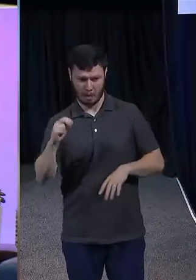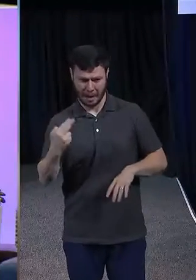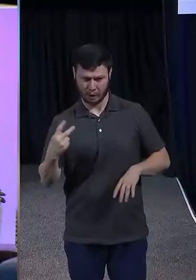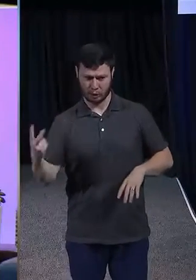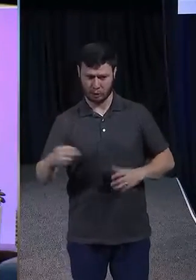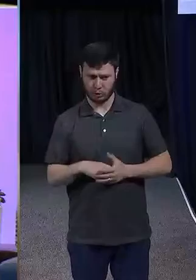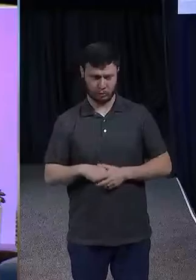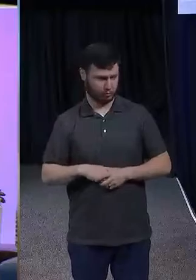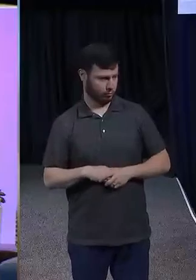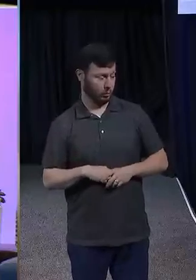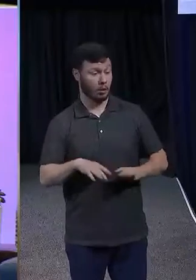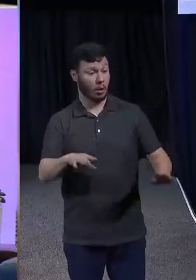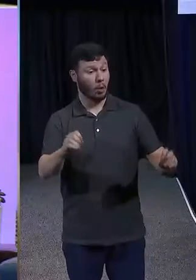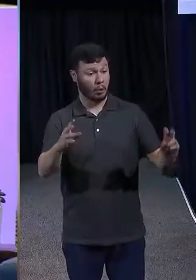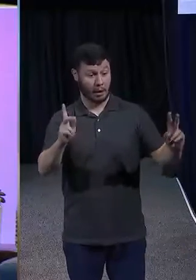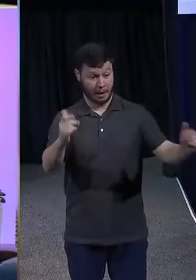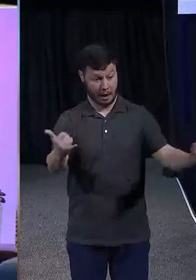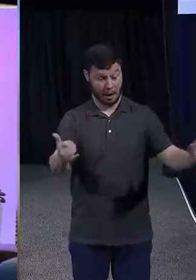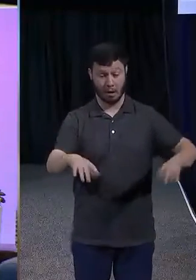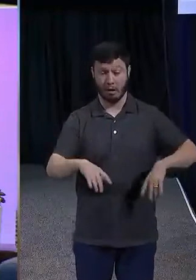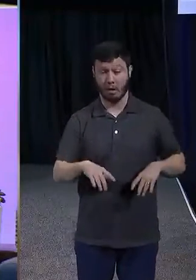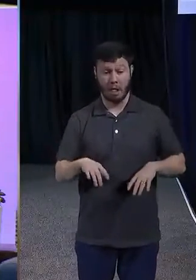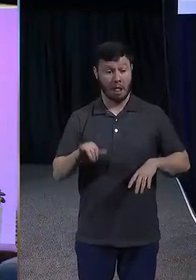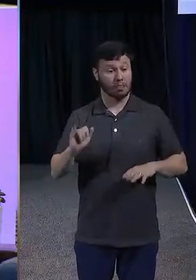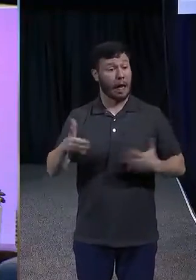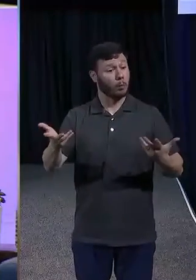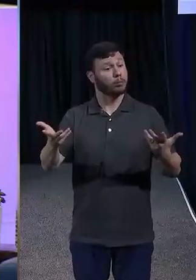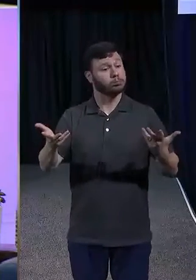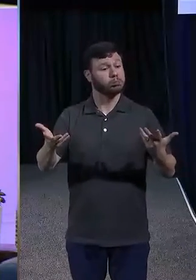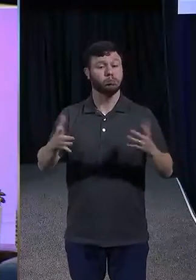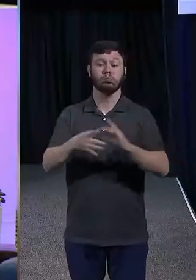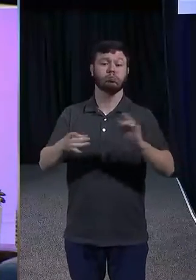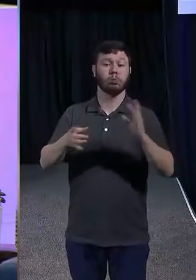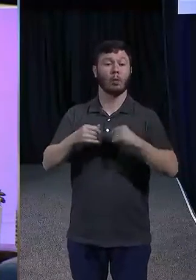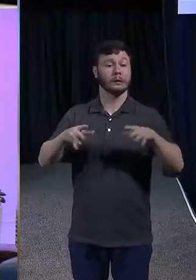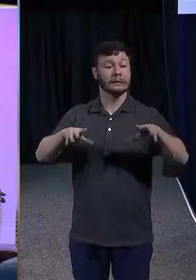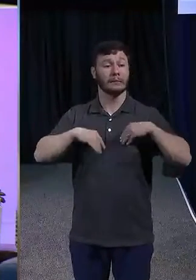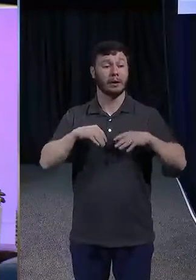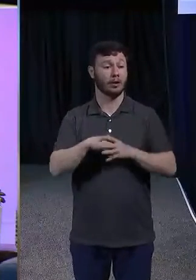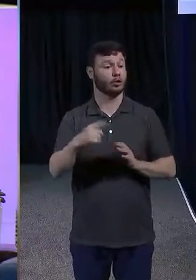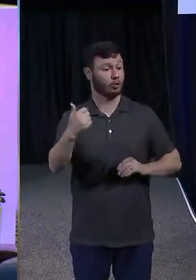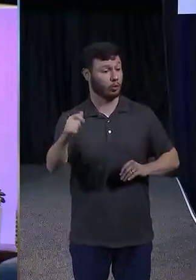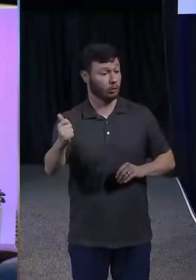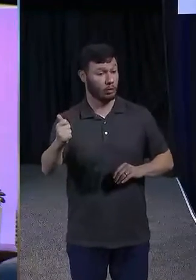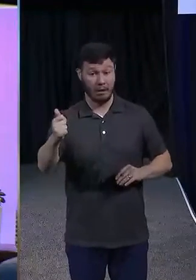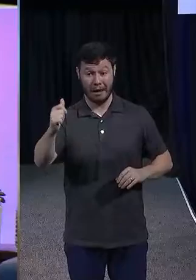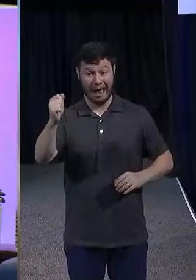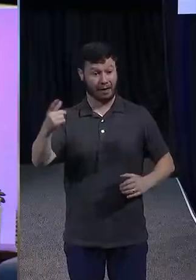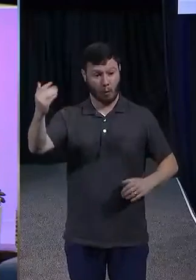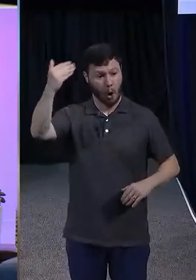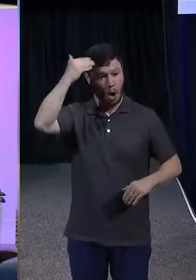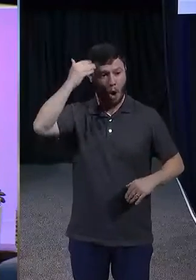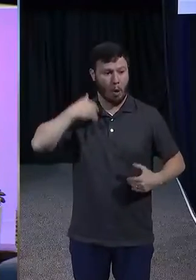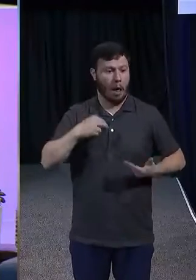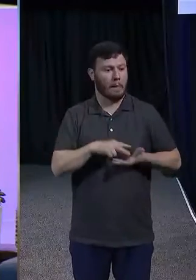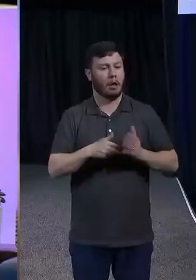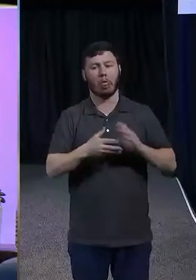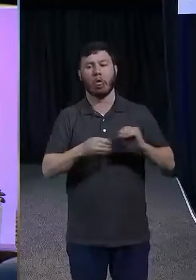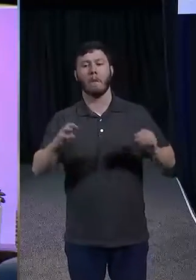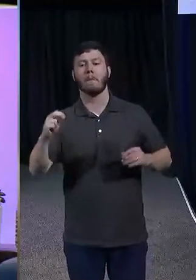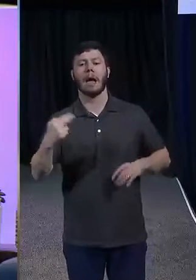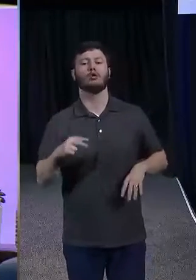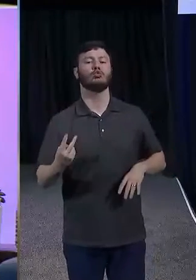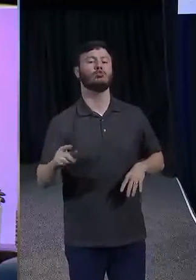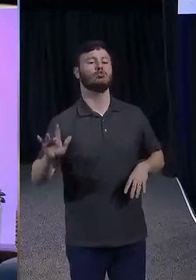Okay, now, that was totally acceptable in Georgia. Everybody knew exactly what I was talking about. And